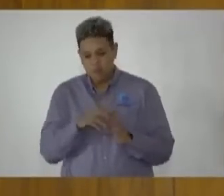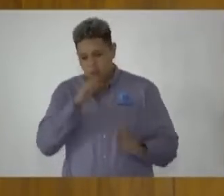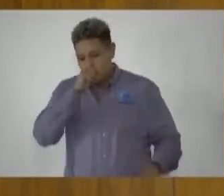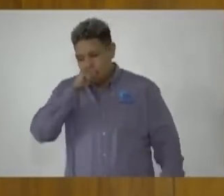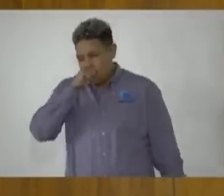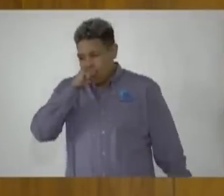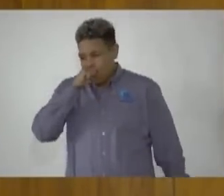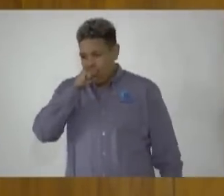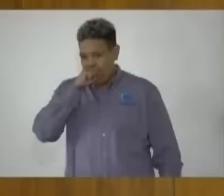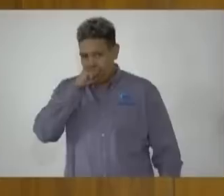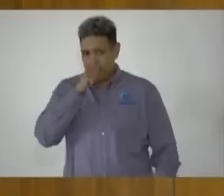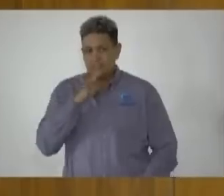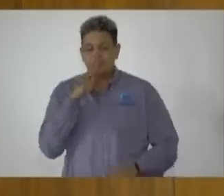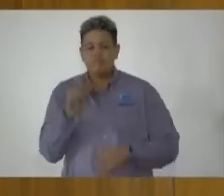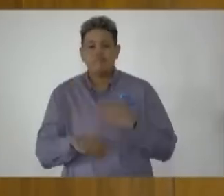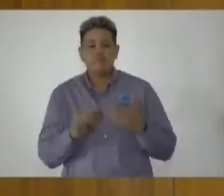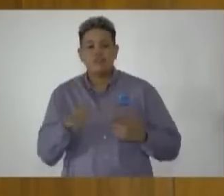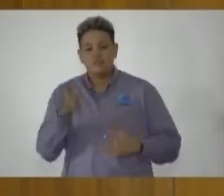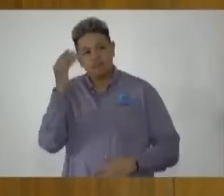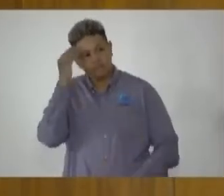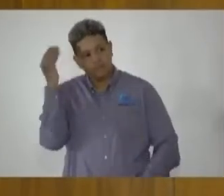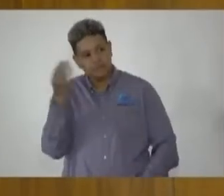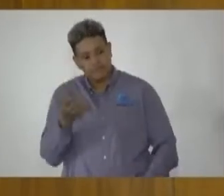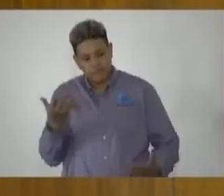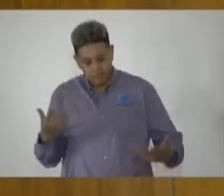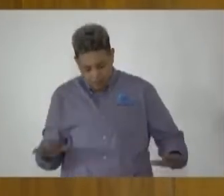procedure, because you indicated